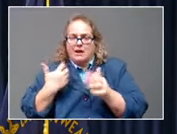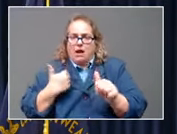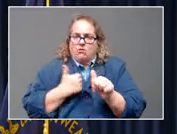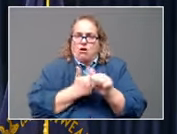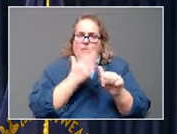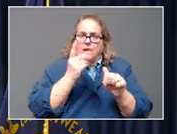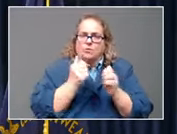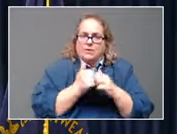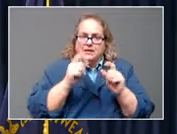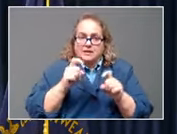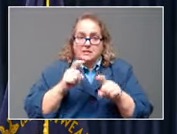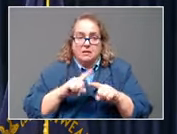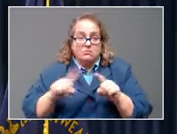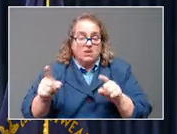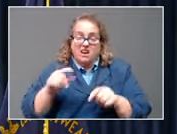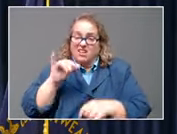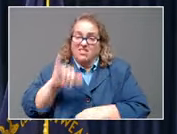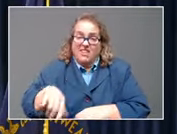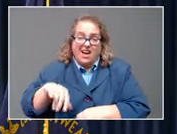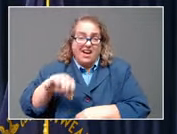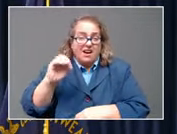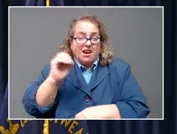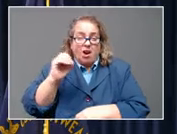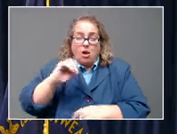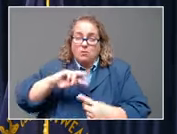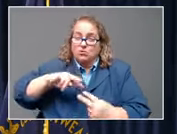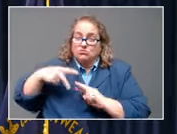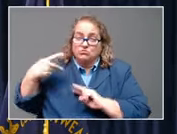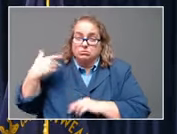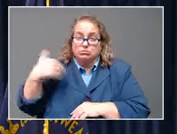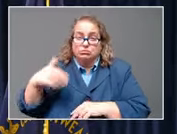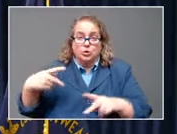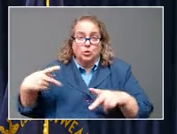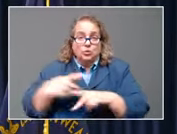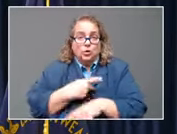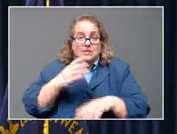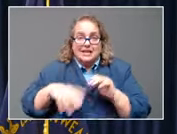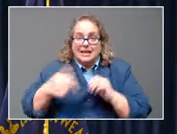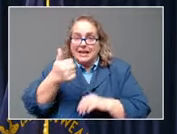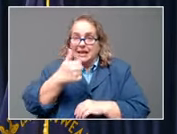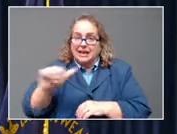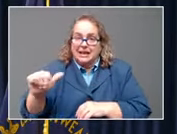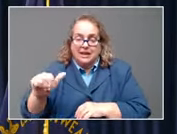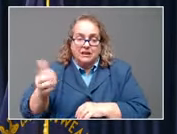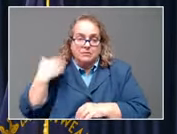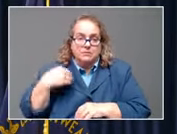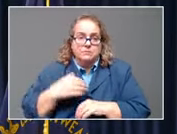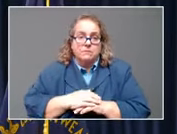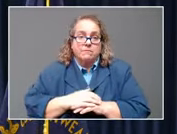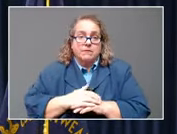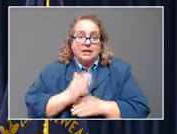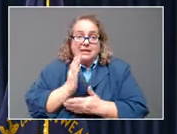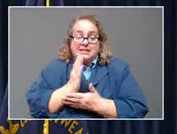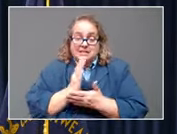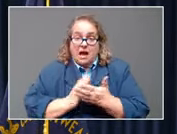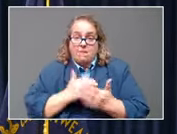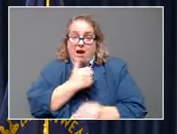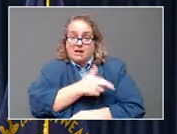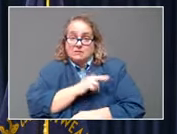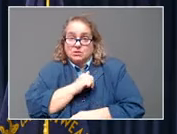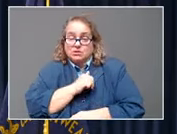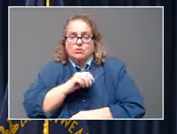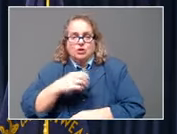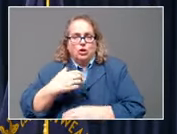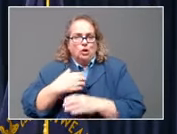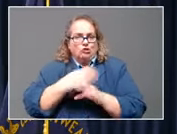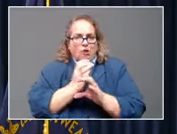in this pandemic. Hospitals are struggling, and some have even declared crisis standards for staffing in order to bring